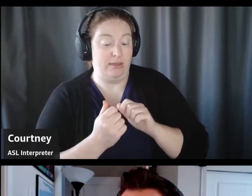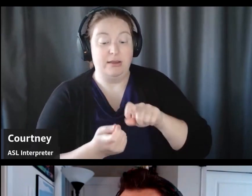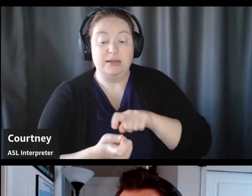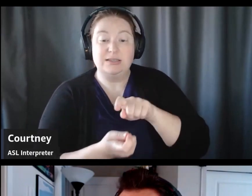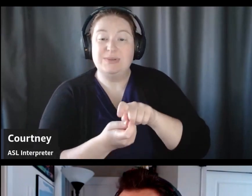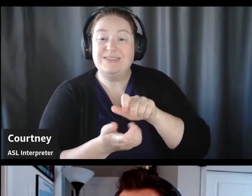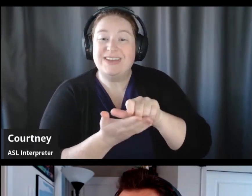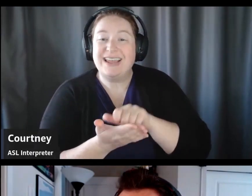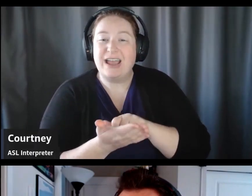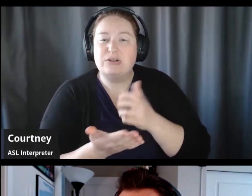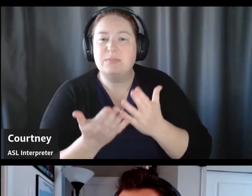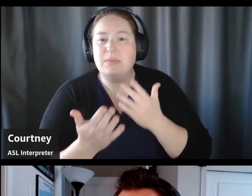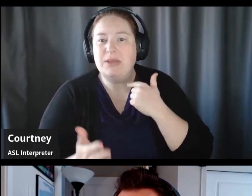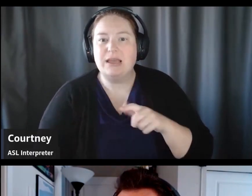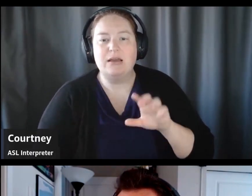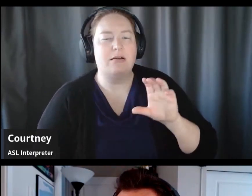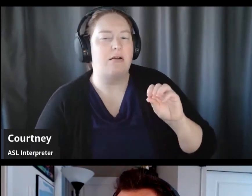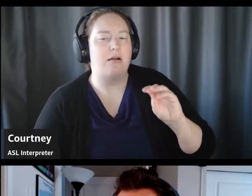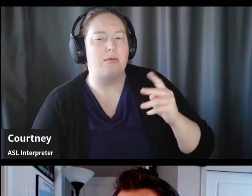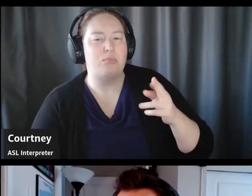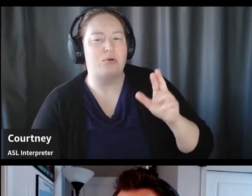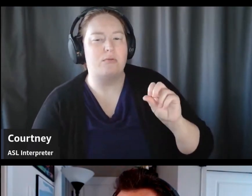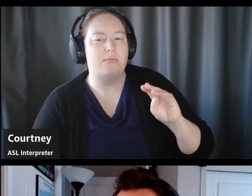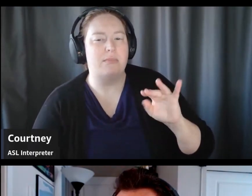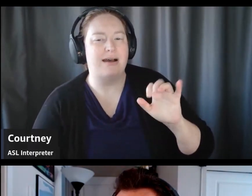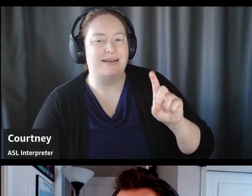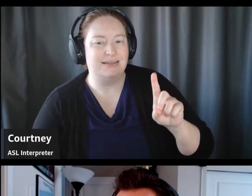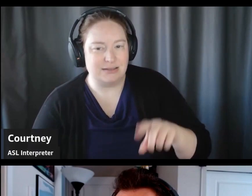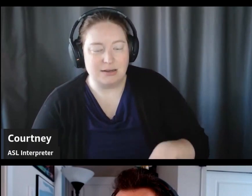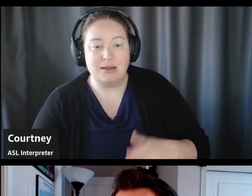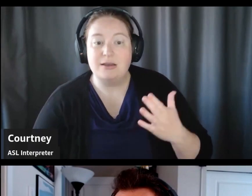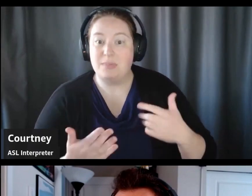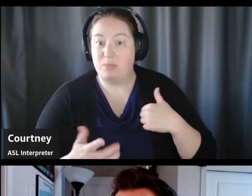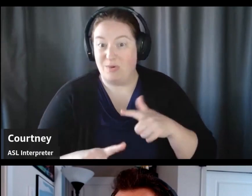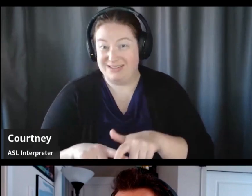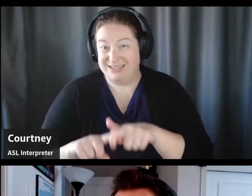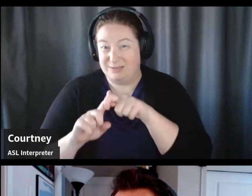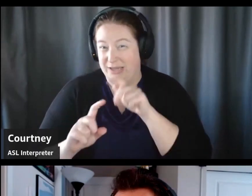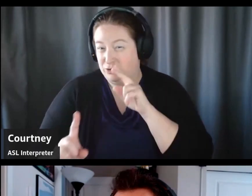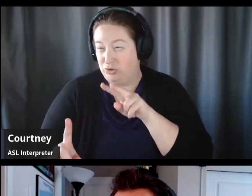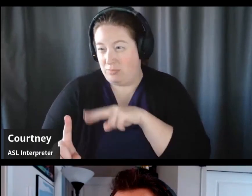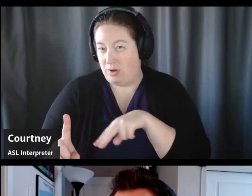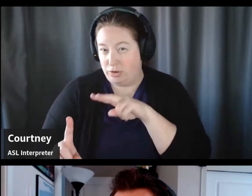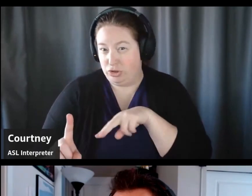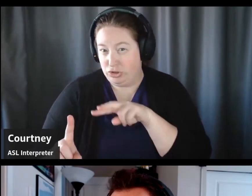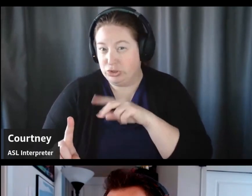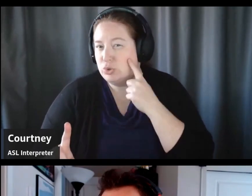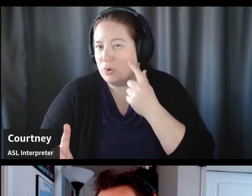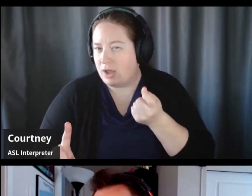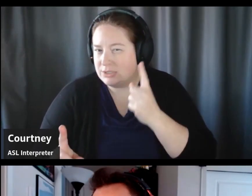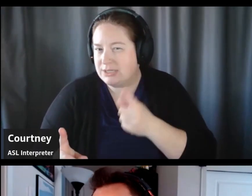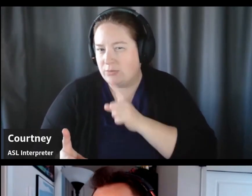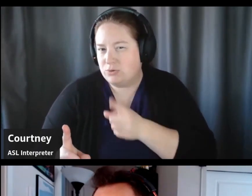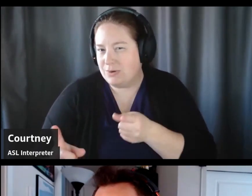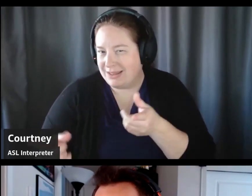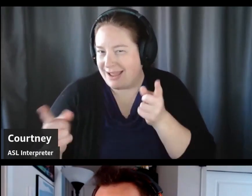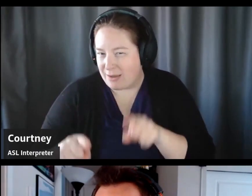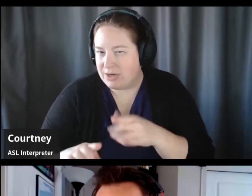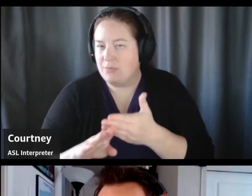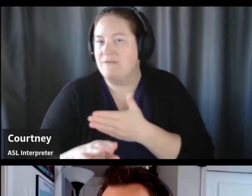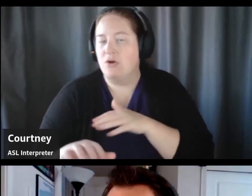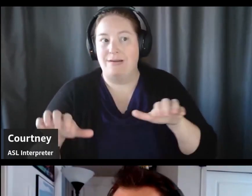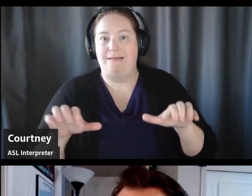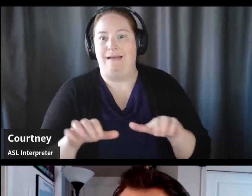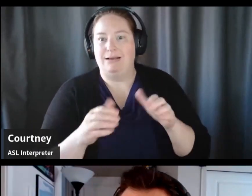might get compromised and they might want to take it to a suspended state just to monitor and like understand what has really happened before making it active again. So there